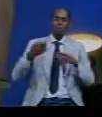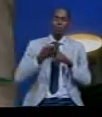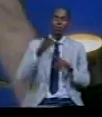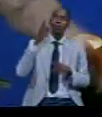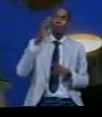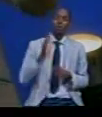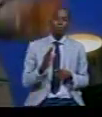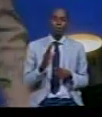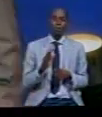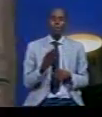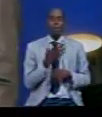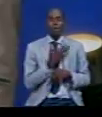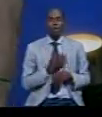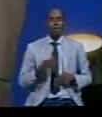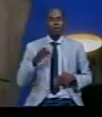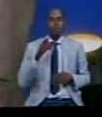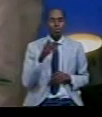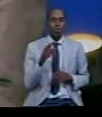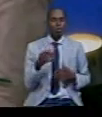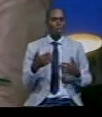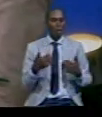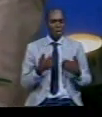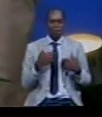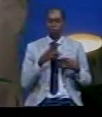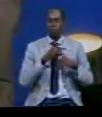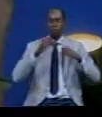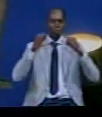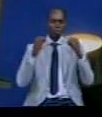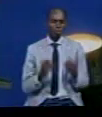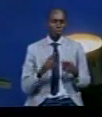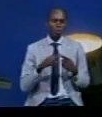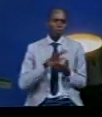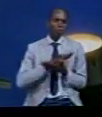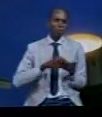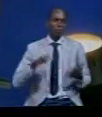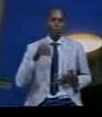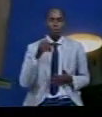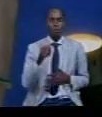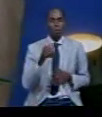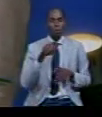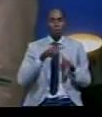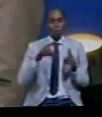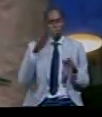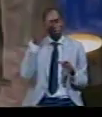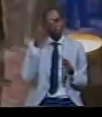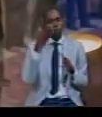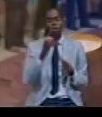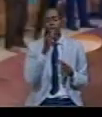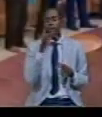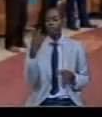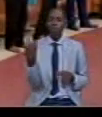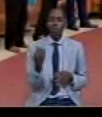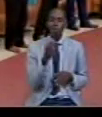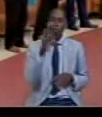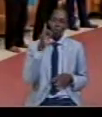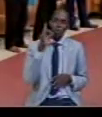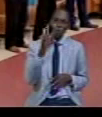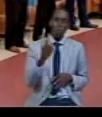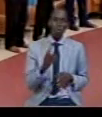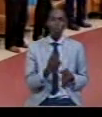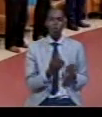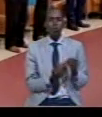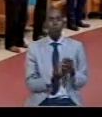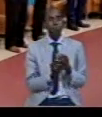and you have no ability to cleanse yourself, but you know there's only one fountain, there's only one